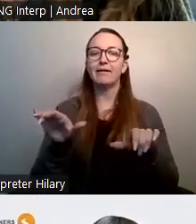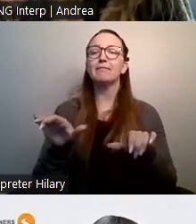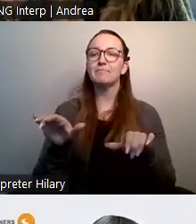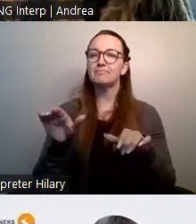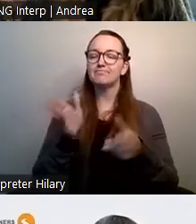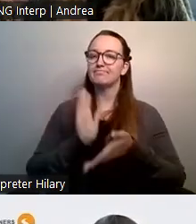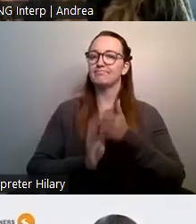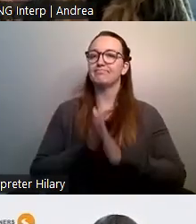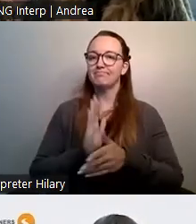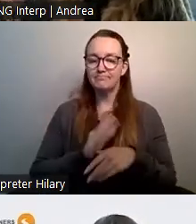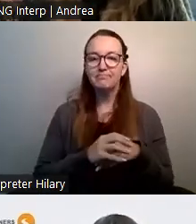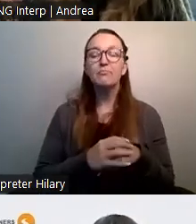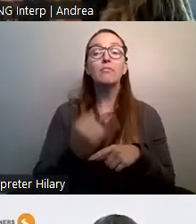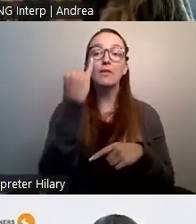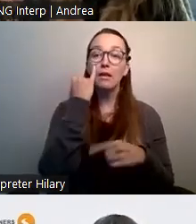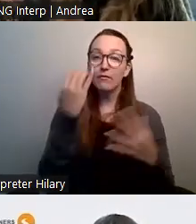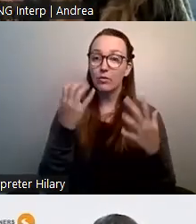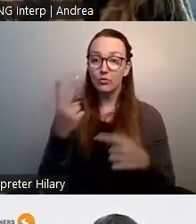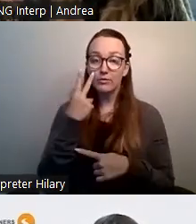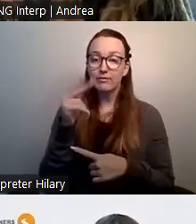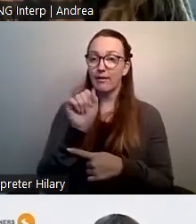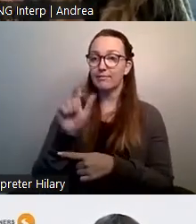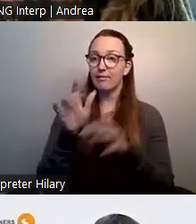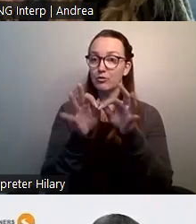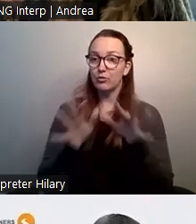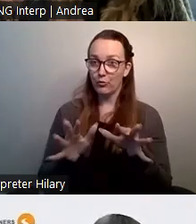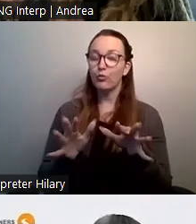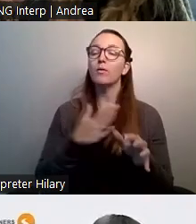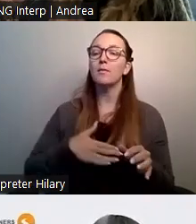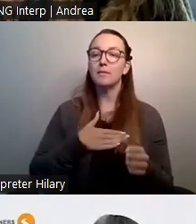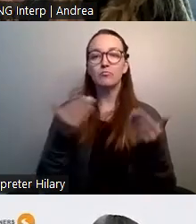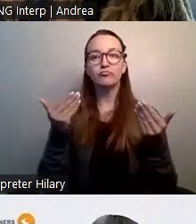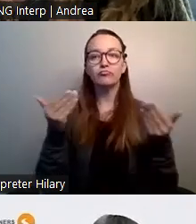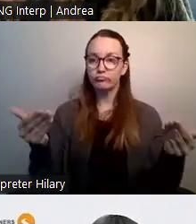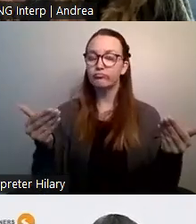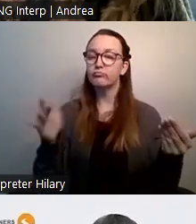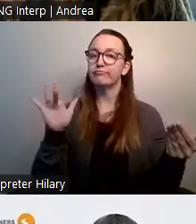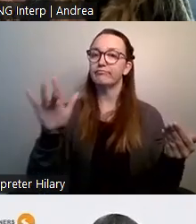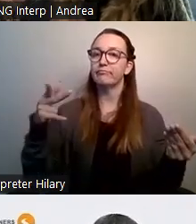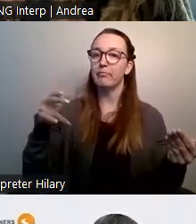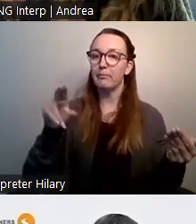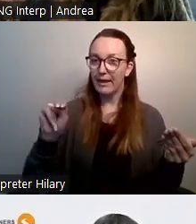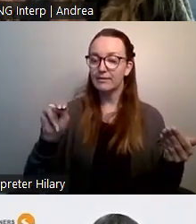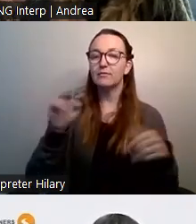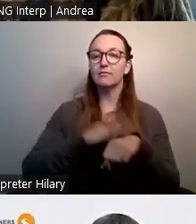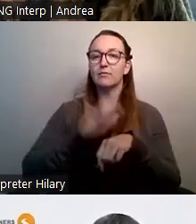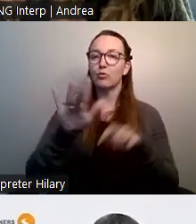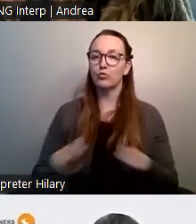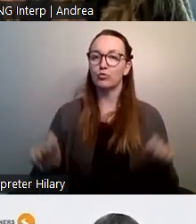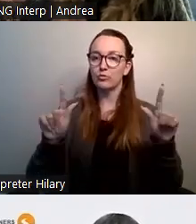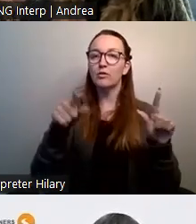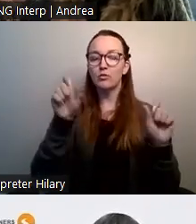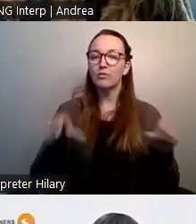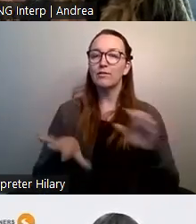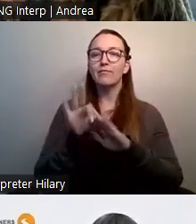like to see the ASL interpreters, please go ahead and pin them to the screen. You can find